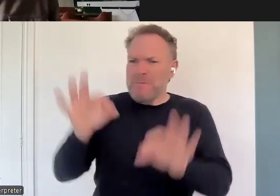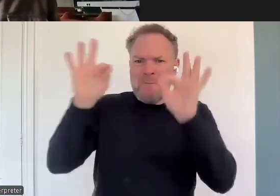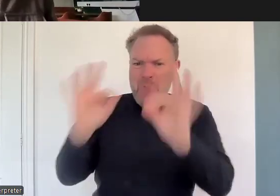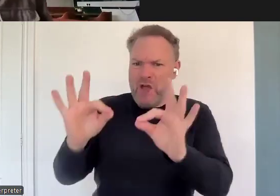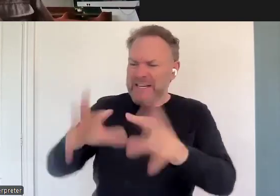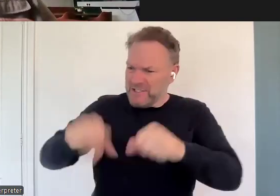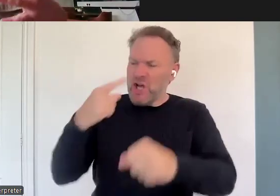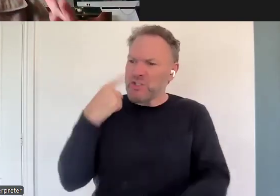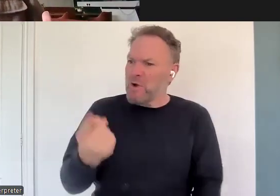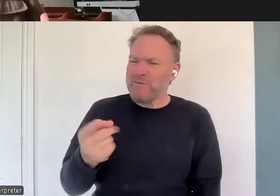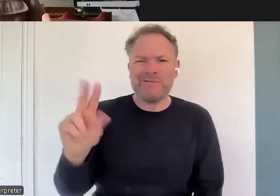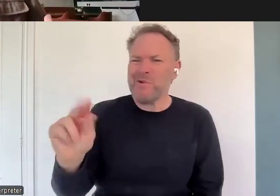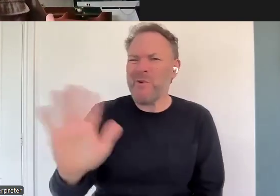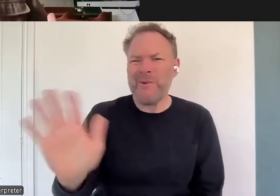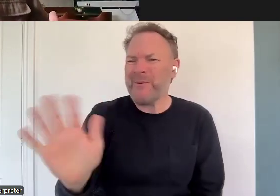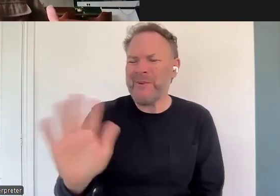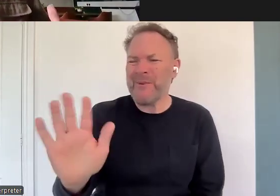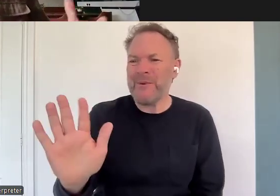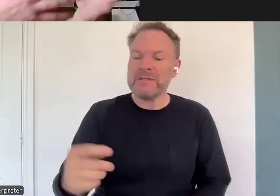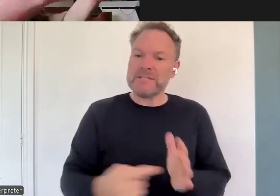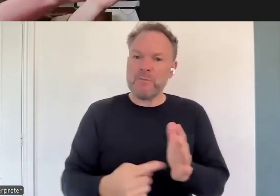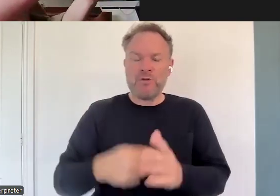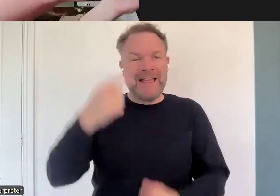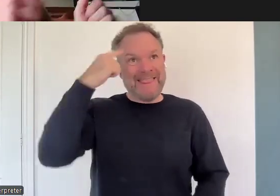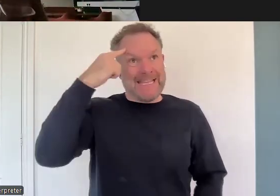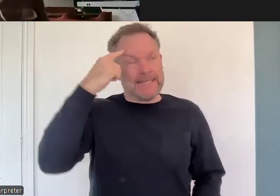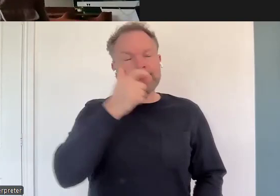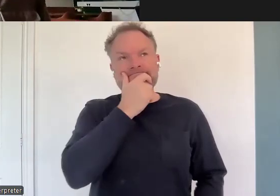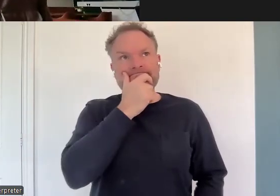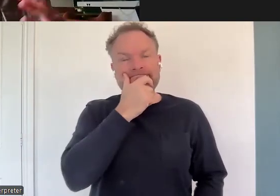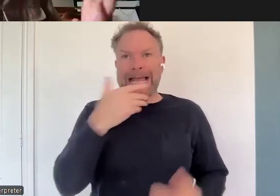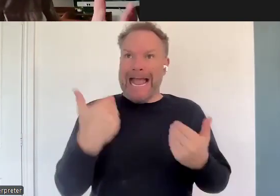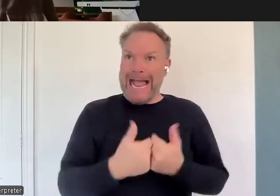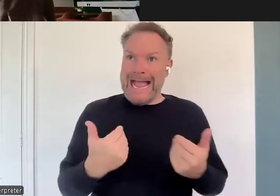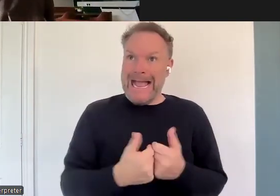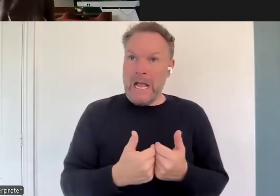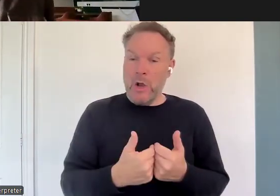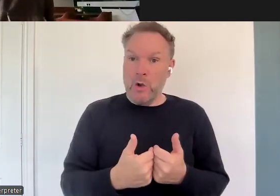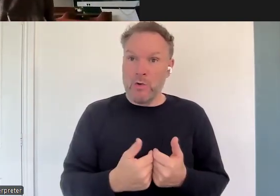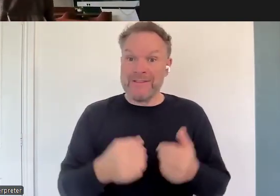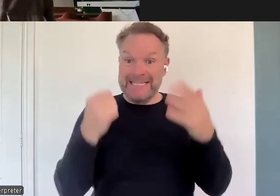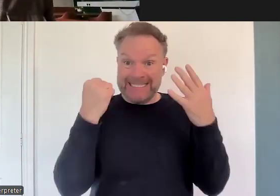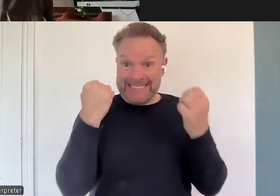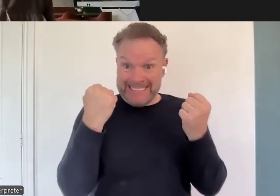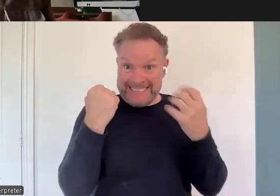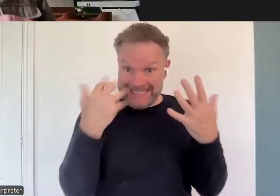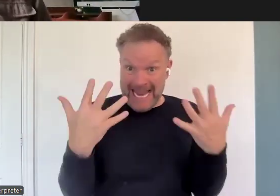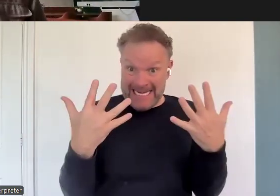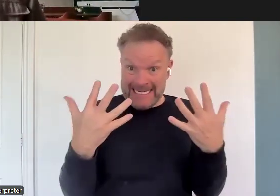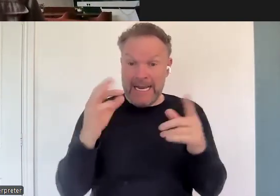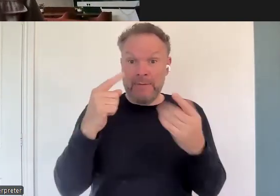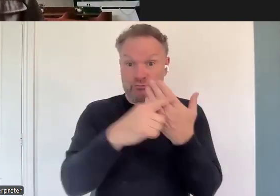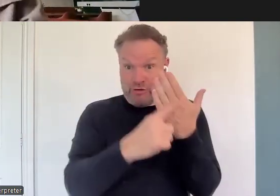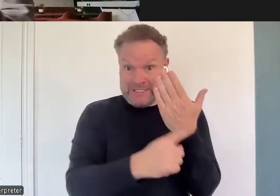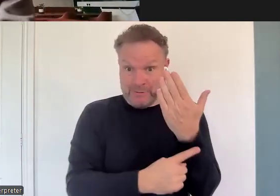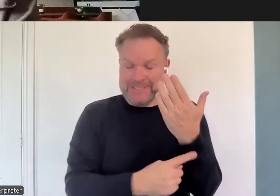tomorrow. The important thing is to say, how can we take principles like the 10 I've just talked about, and how can we